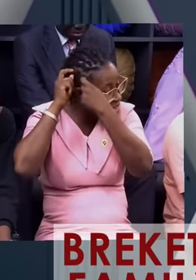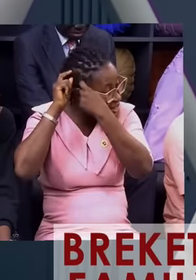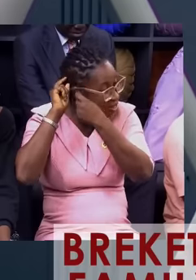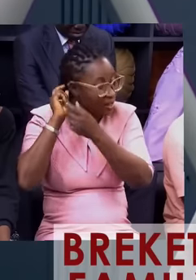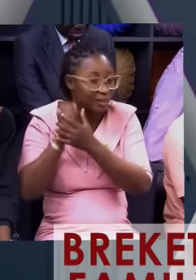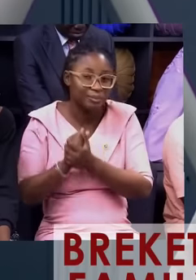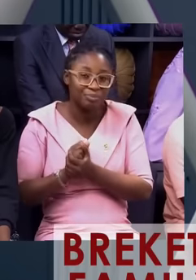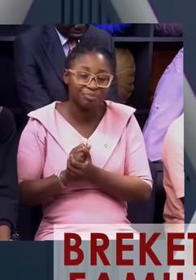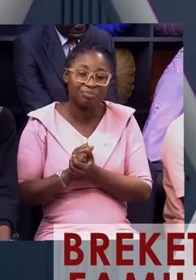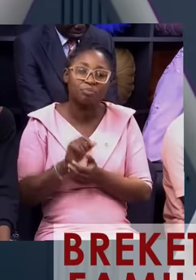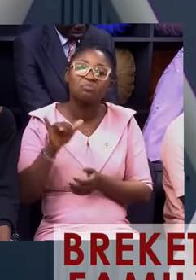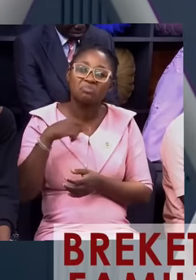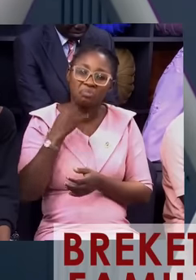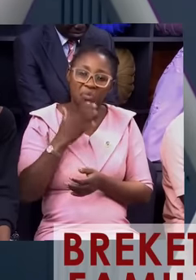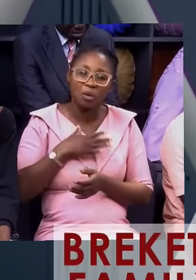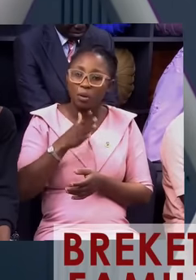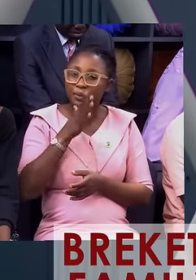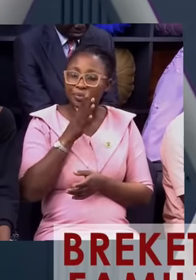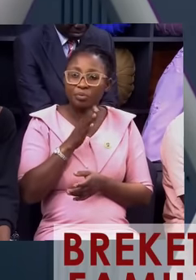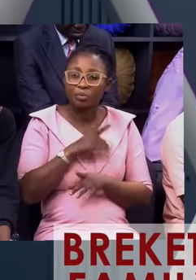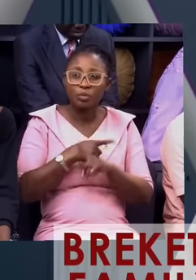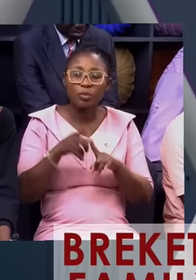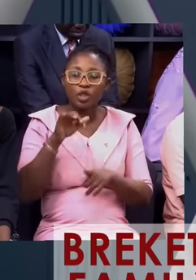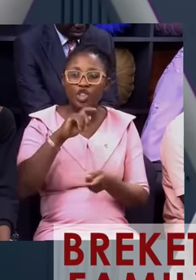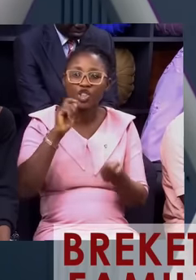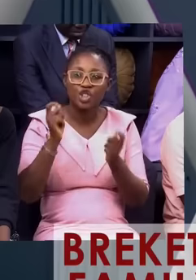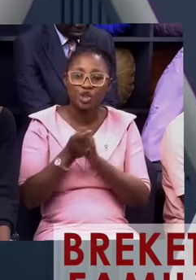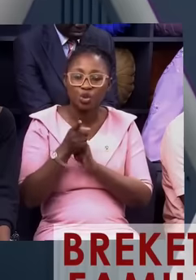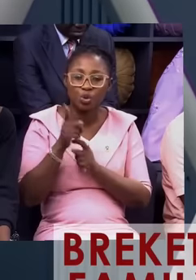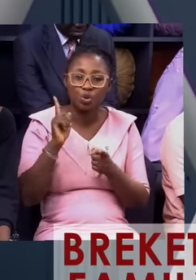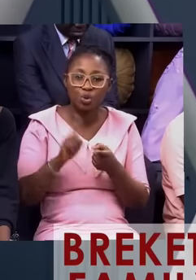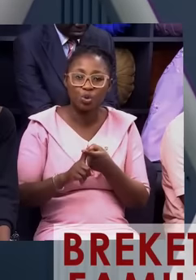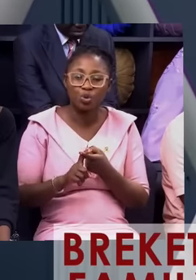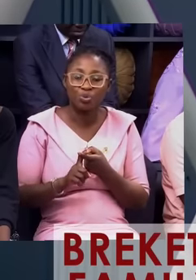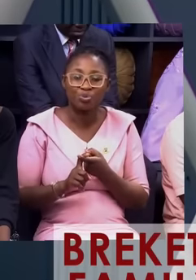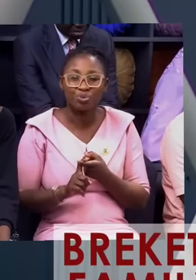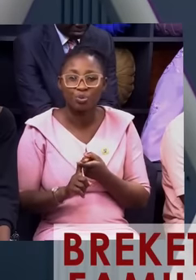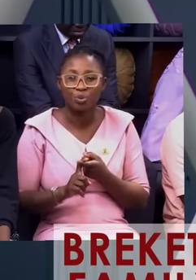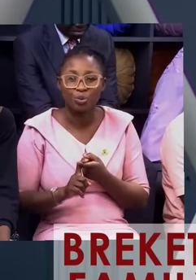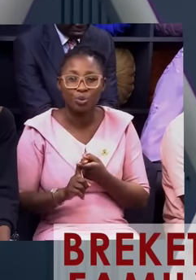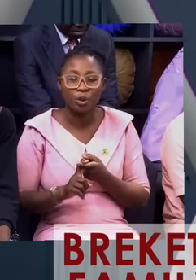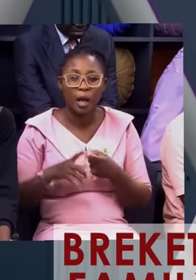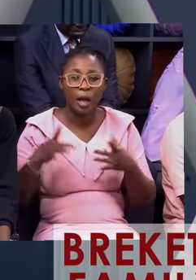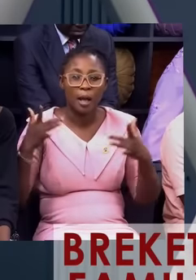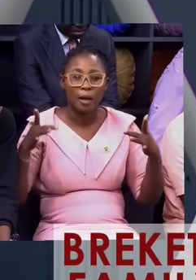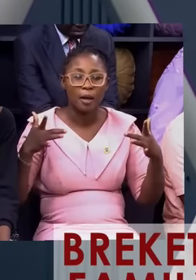hair mother only for them to convert you to C body